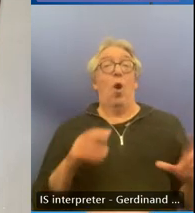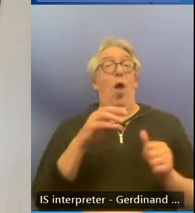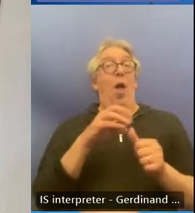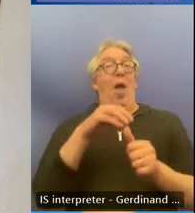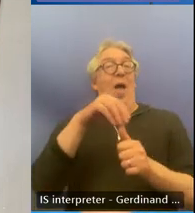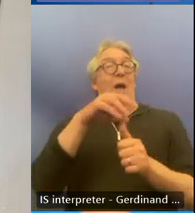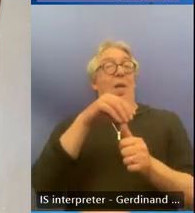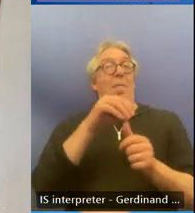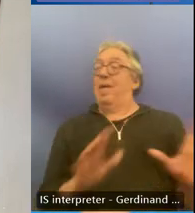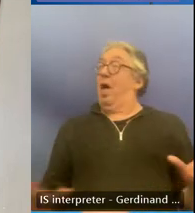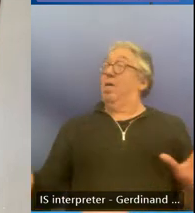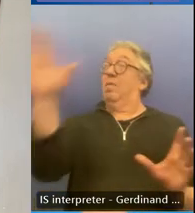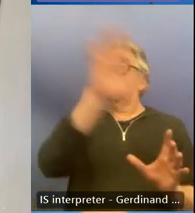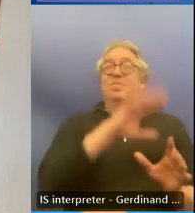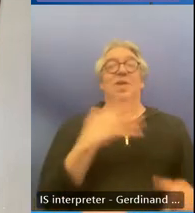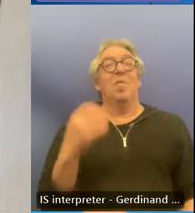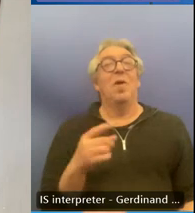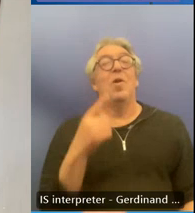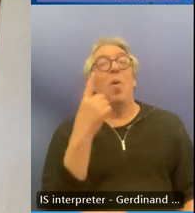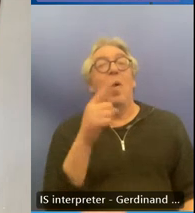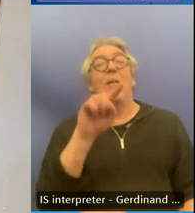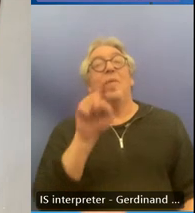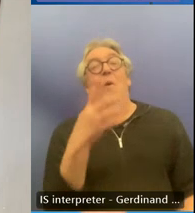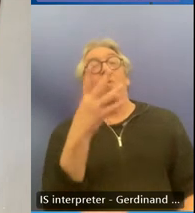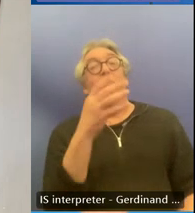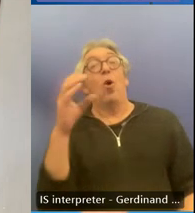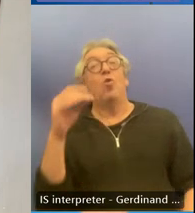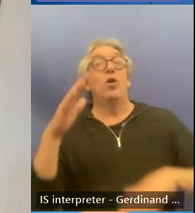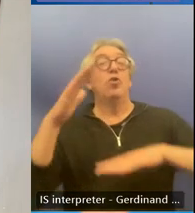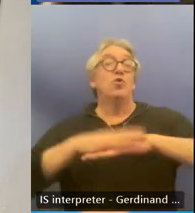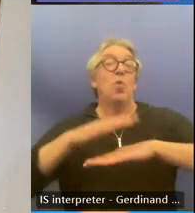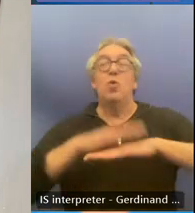all 1,400 schools are now